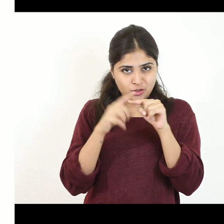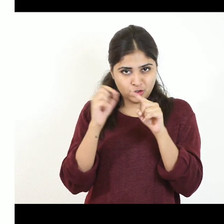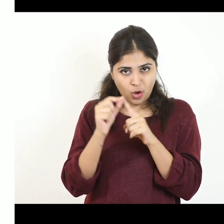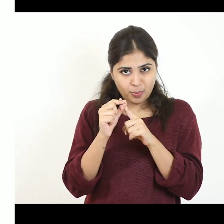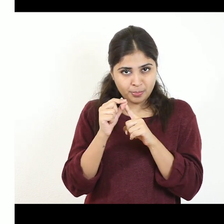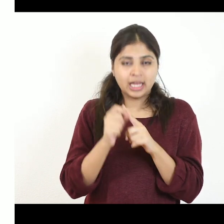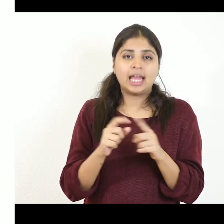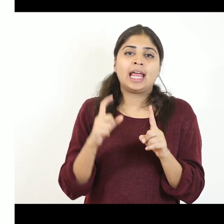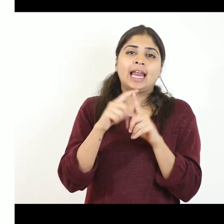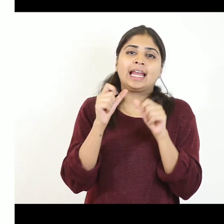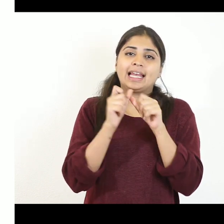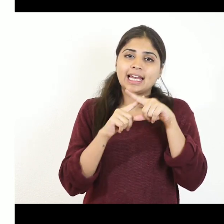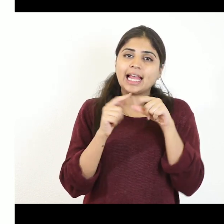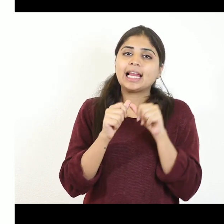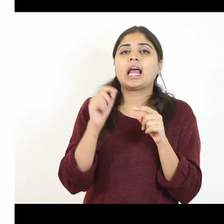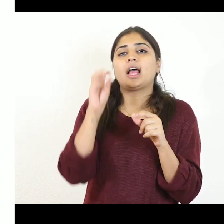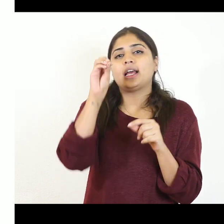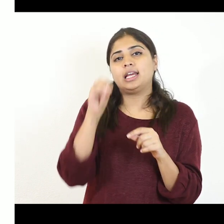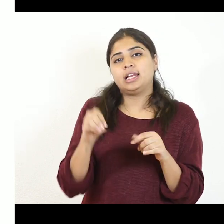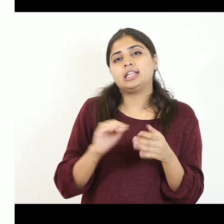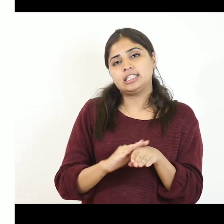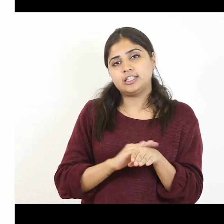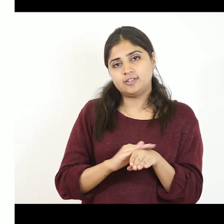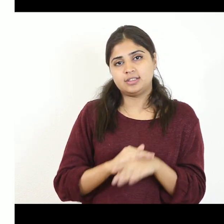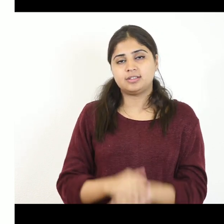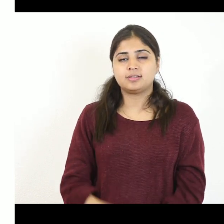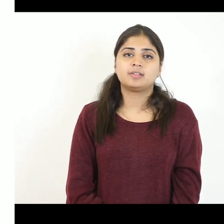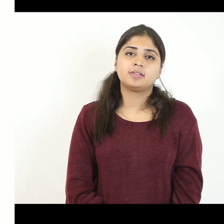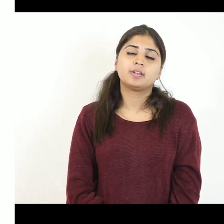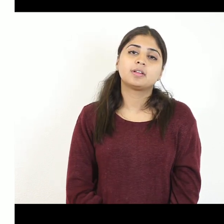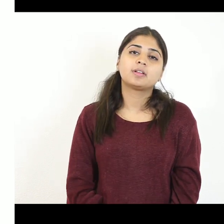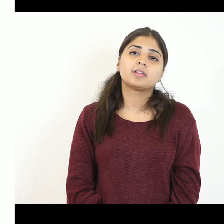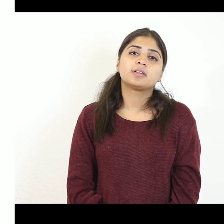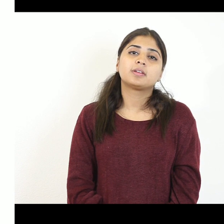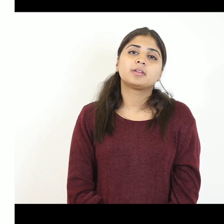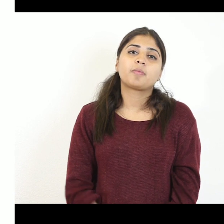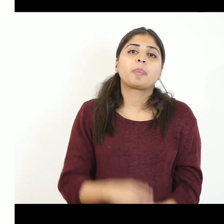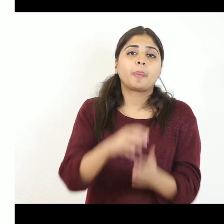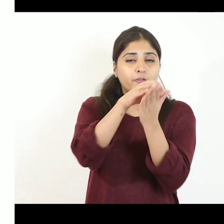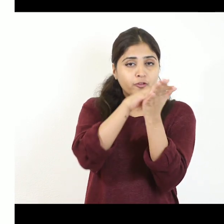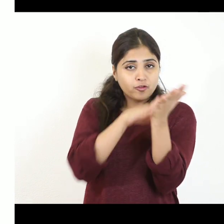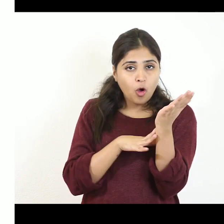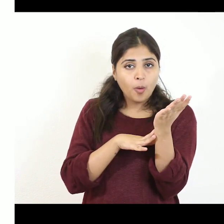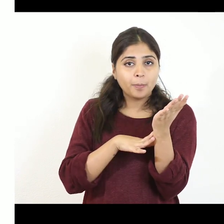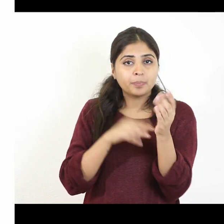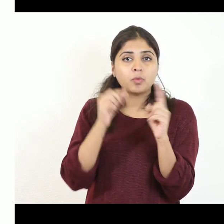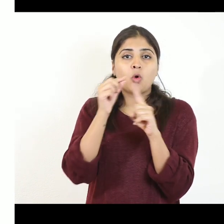documents, survey forms, insurance claims, medical